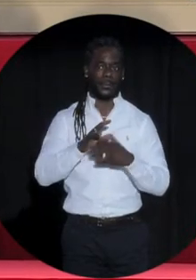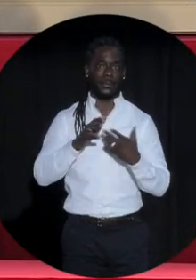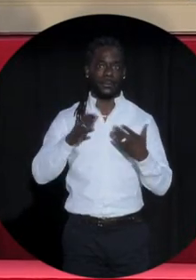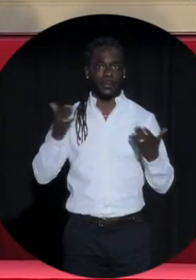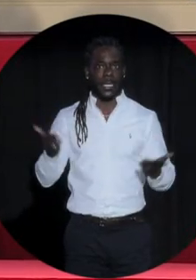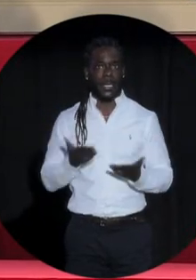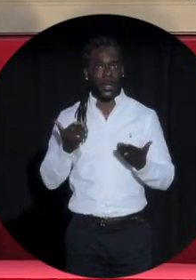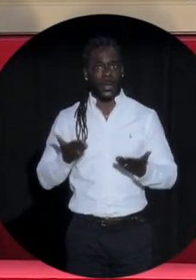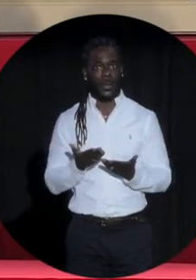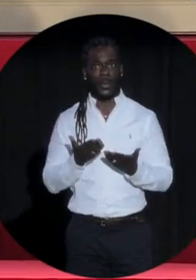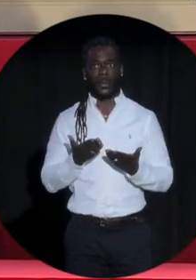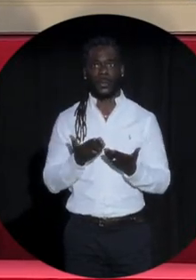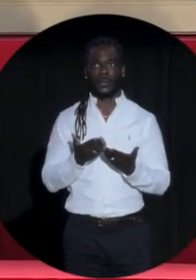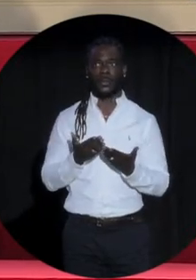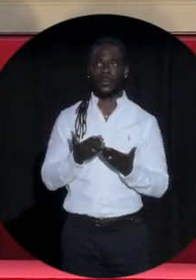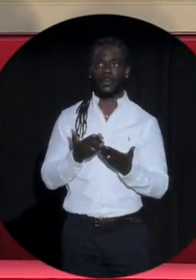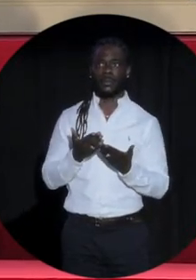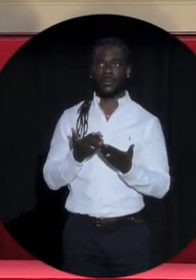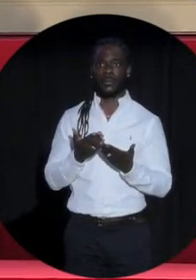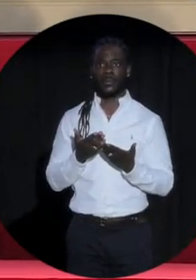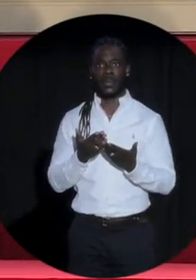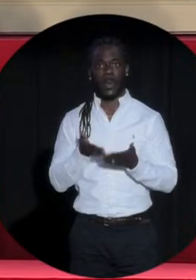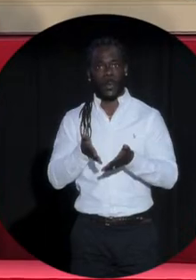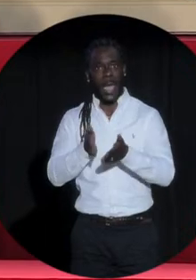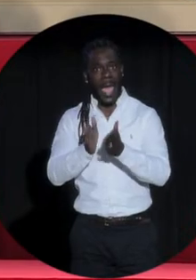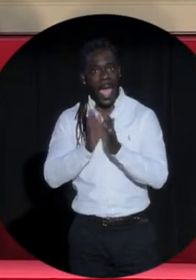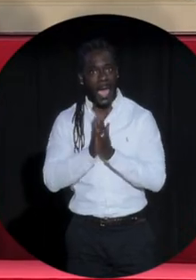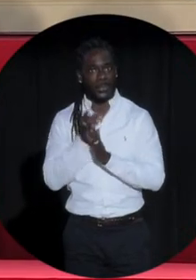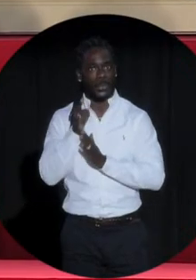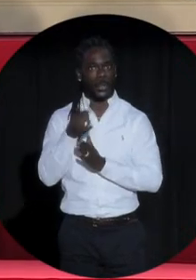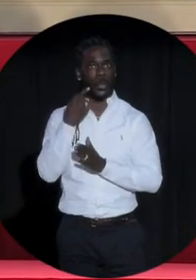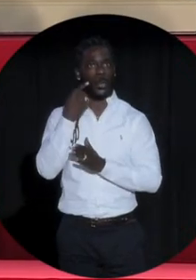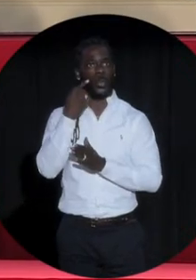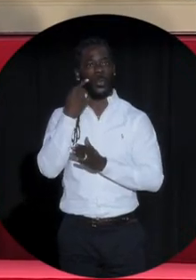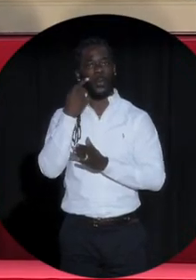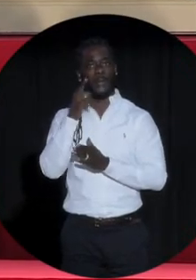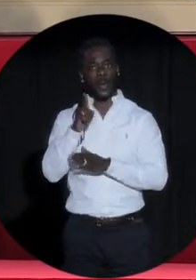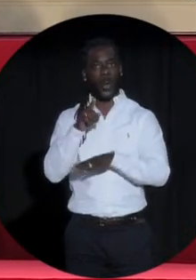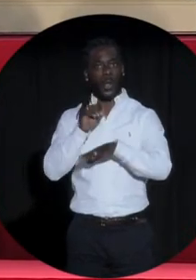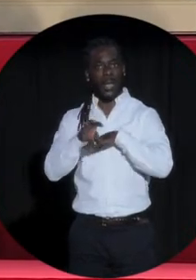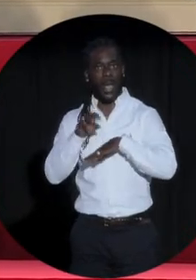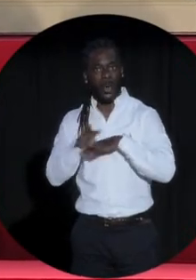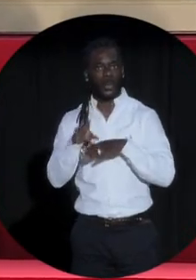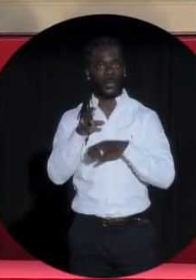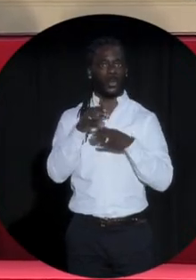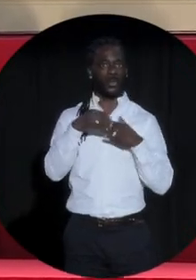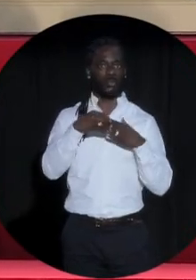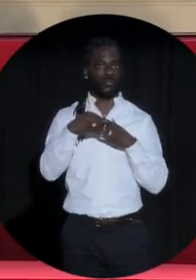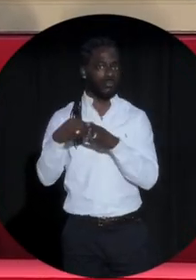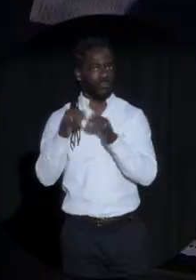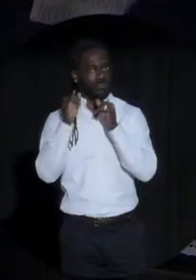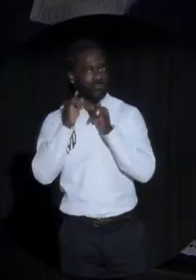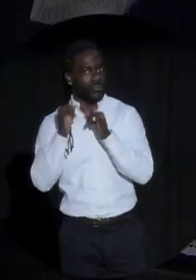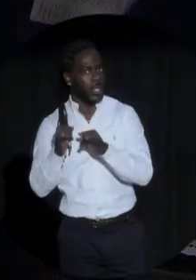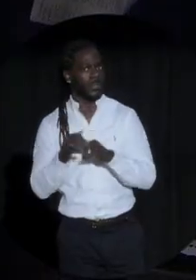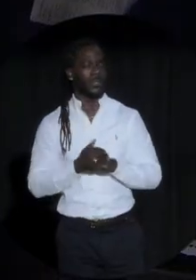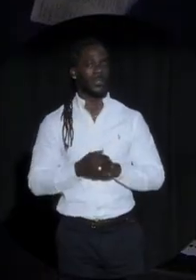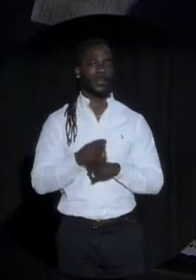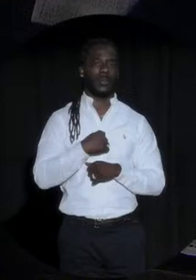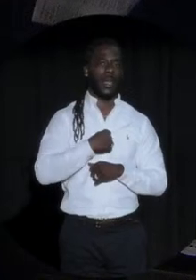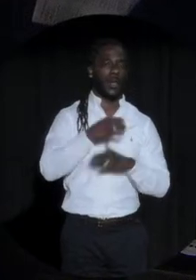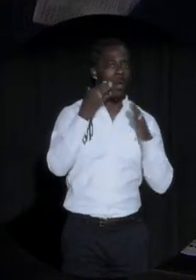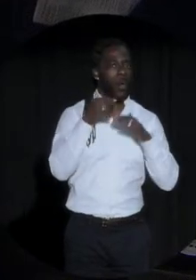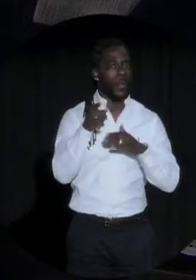before you constantly seeking your face for direction, that they will have the wisdom